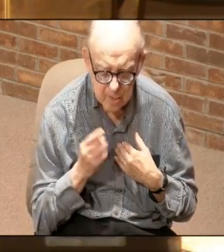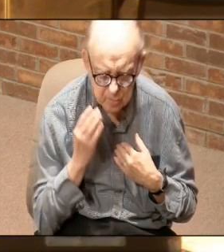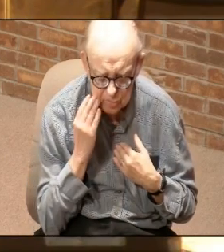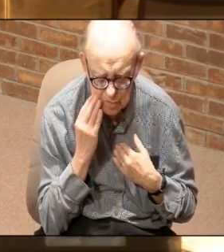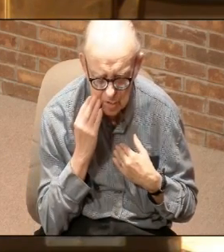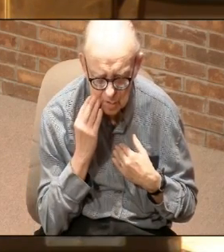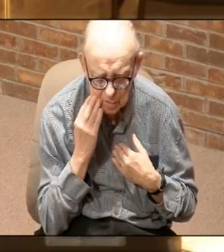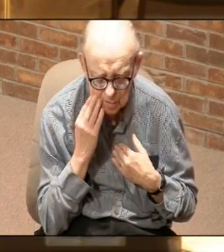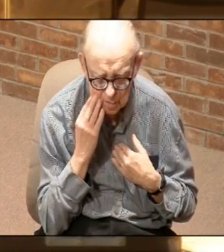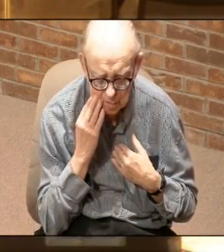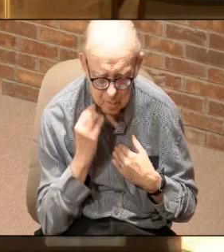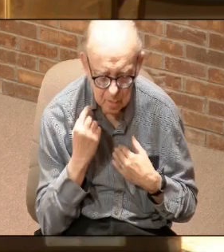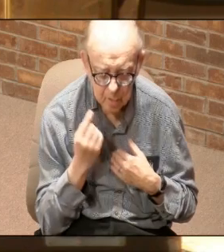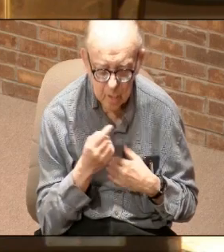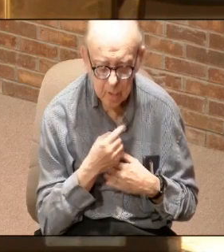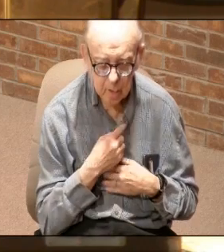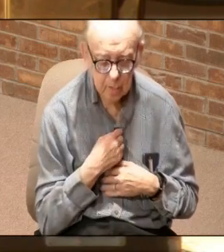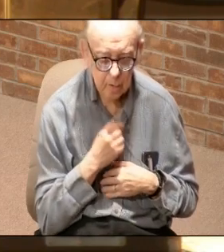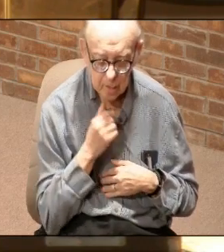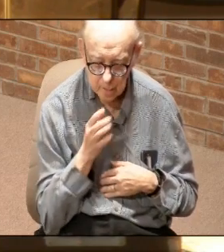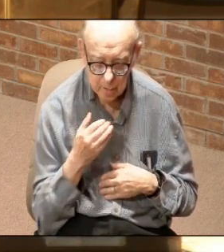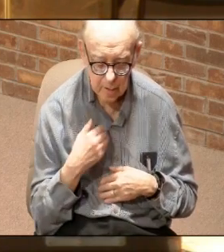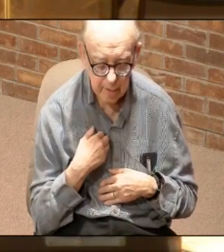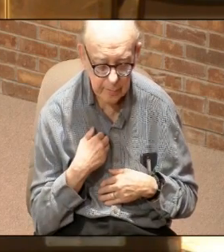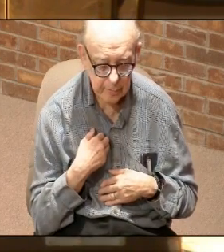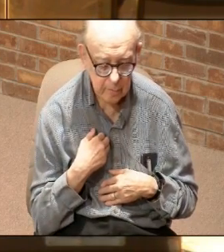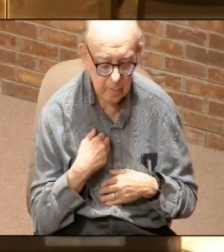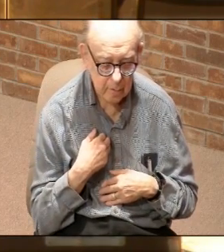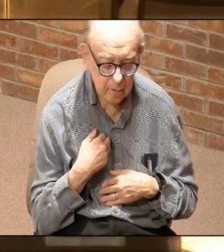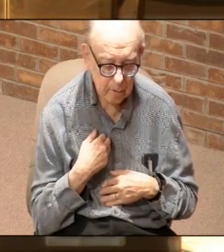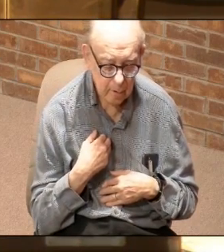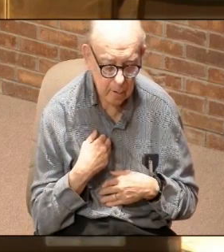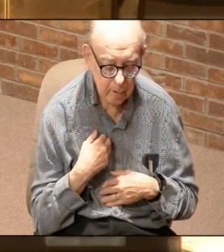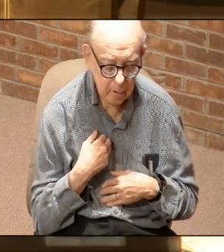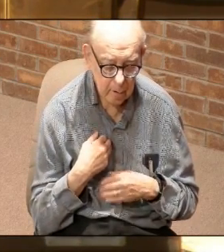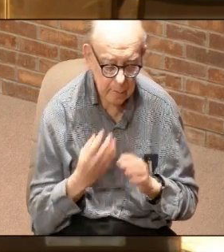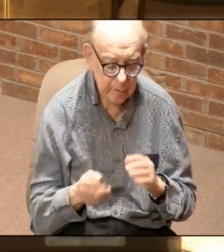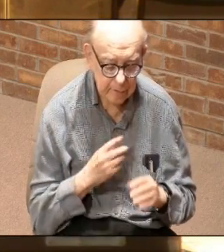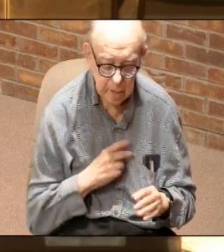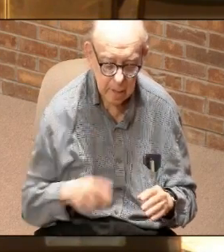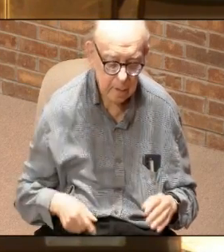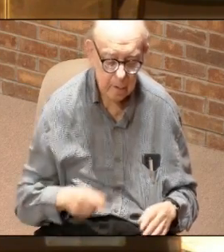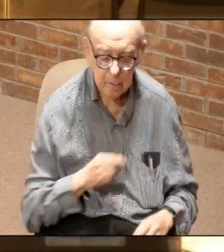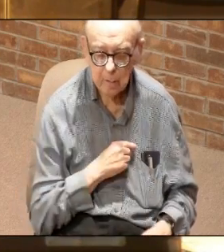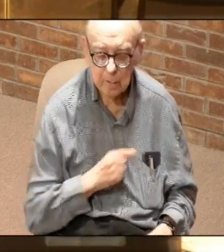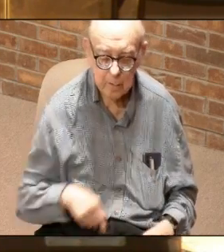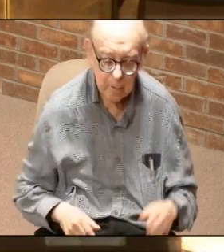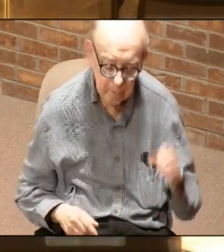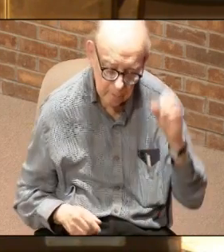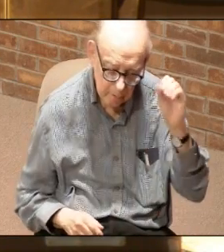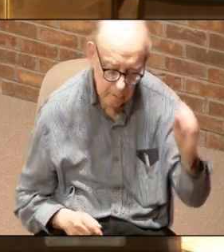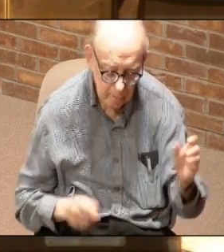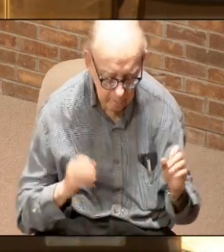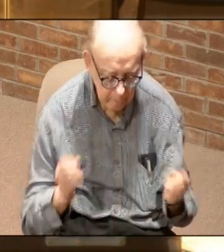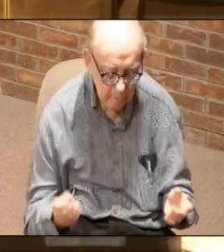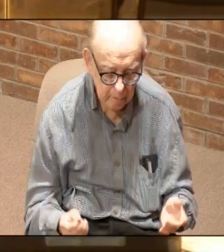know that we don't have to be the king, the queen, the president,